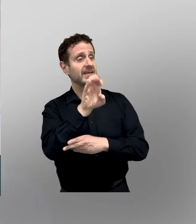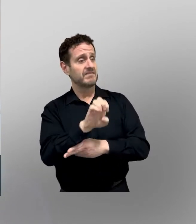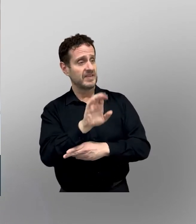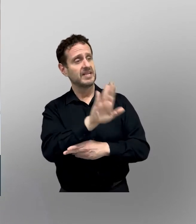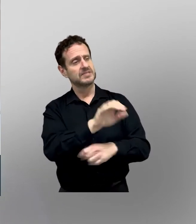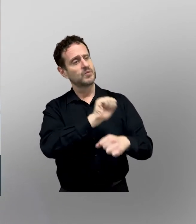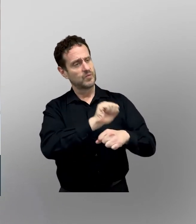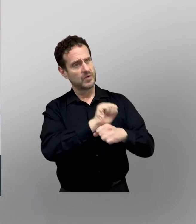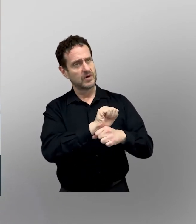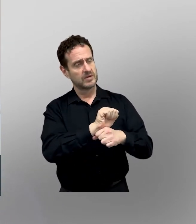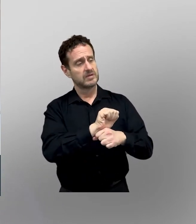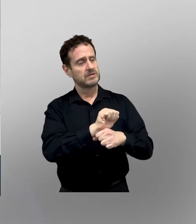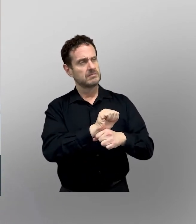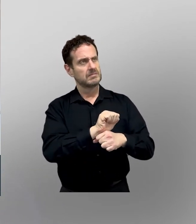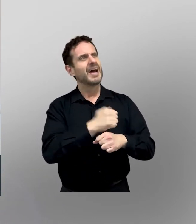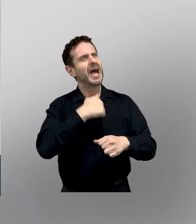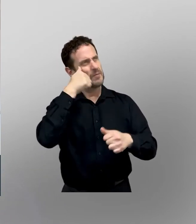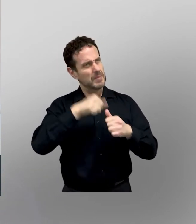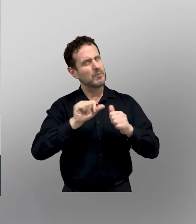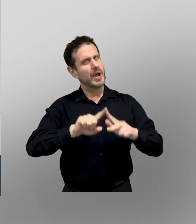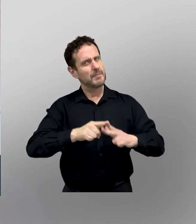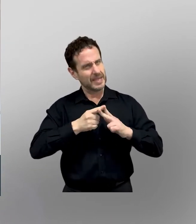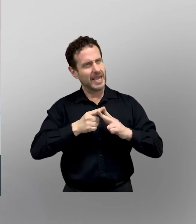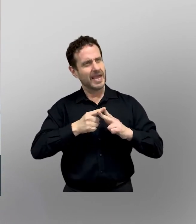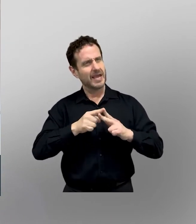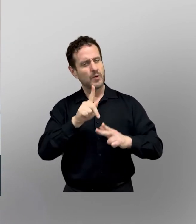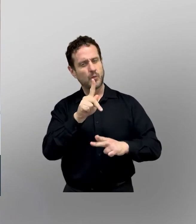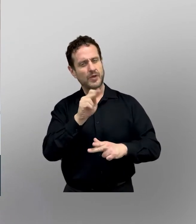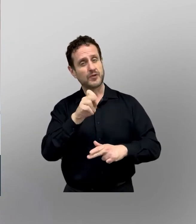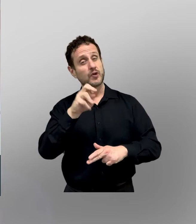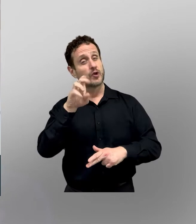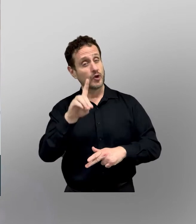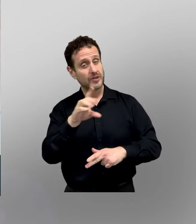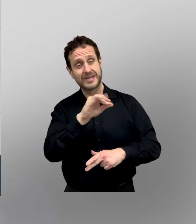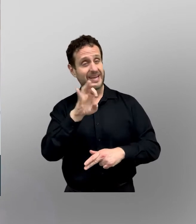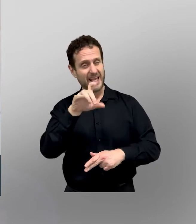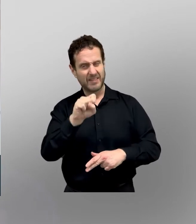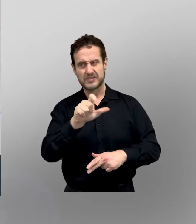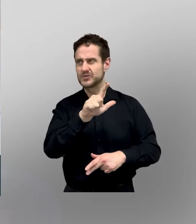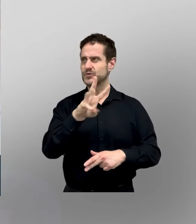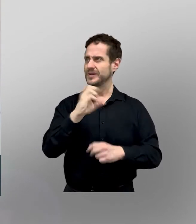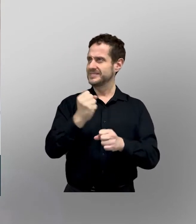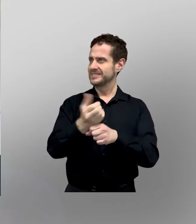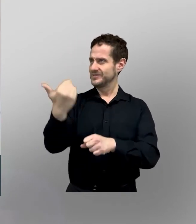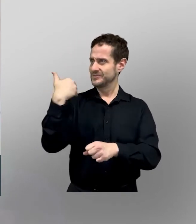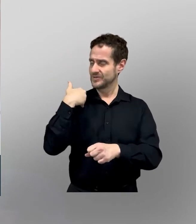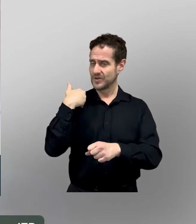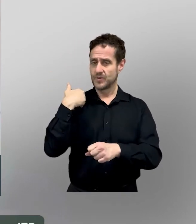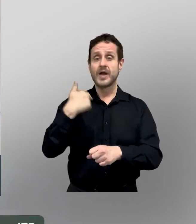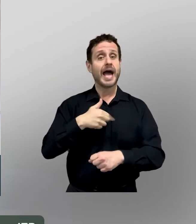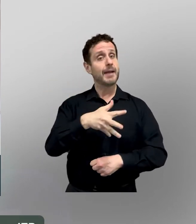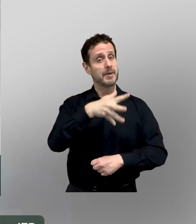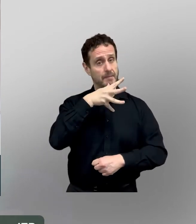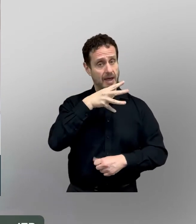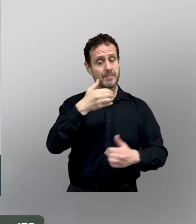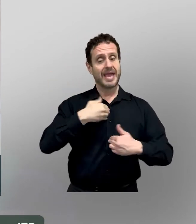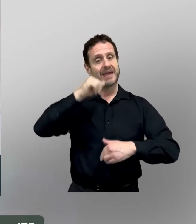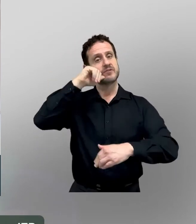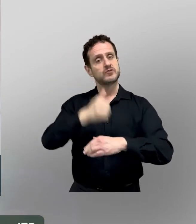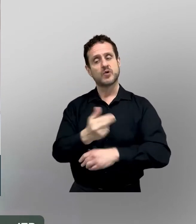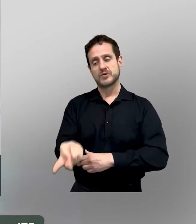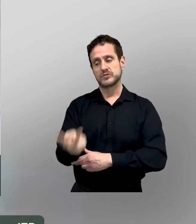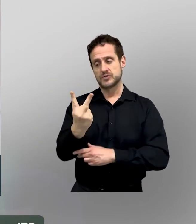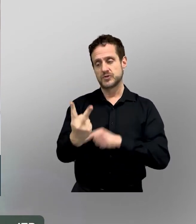participant in Equip for Equality's work since I started at Kirkland & Ellis 26 years ago. I'm a mom of